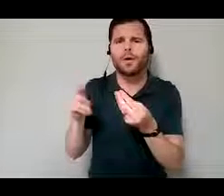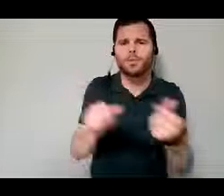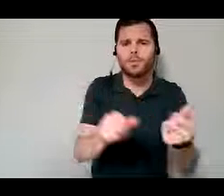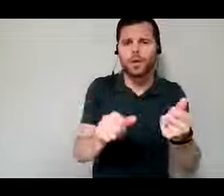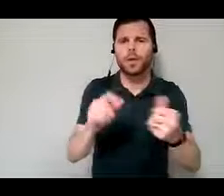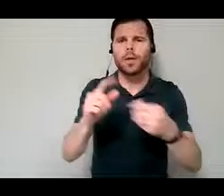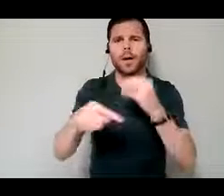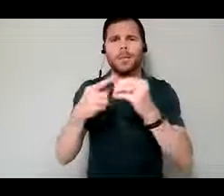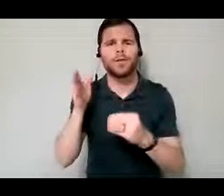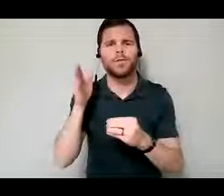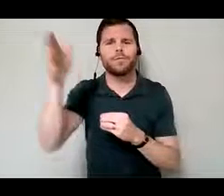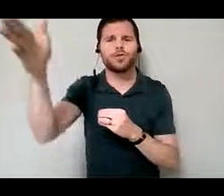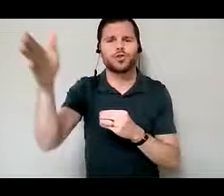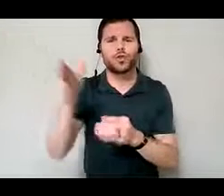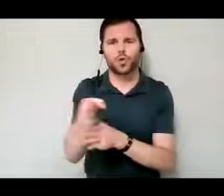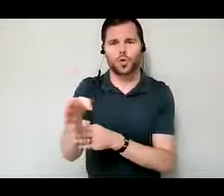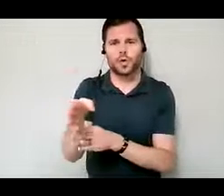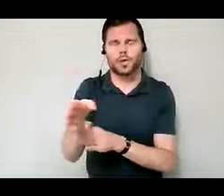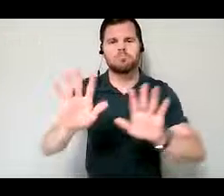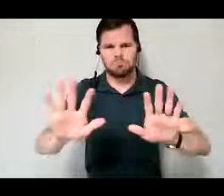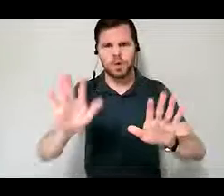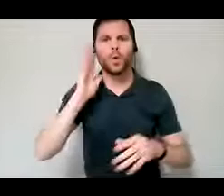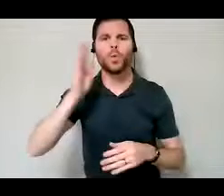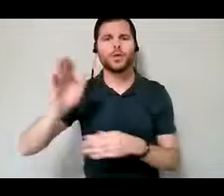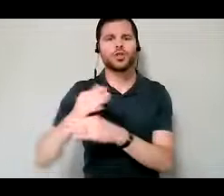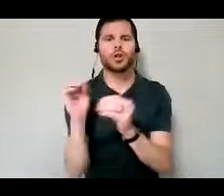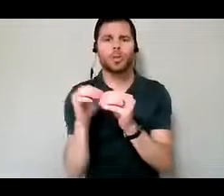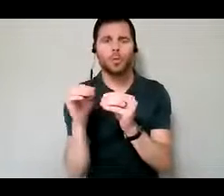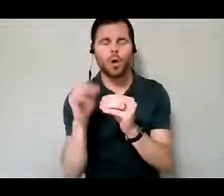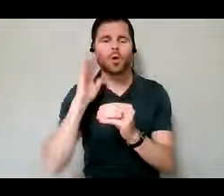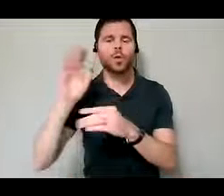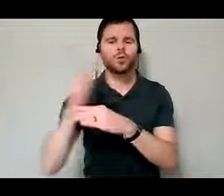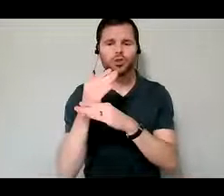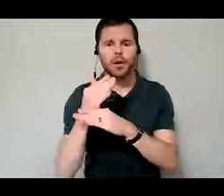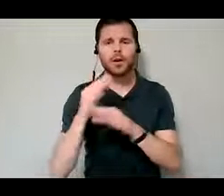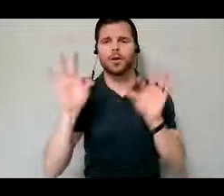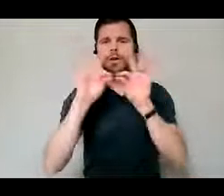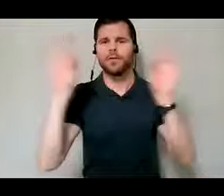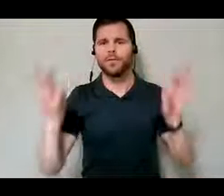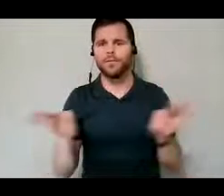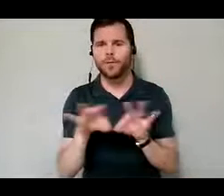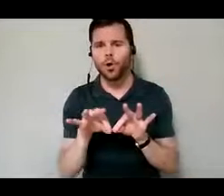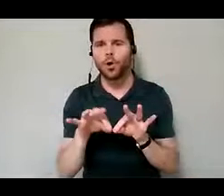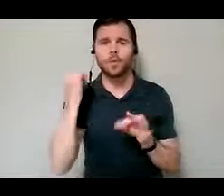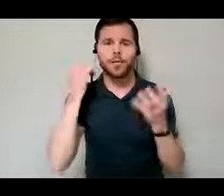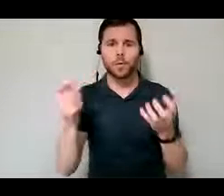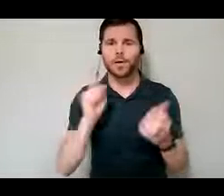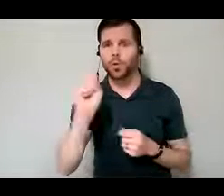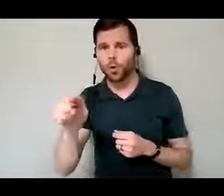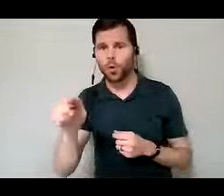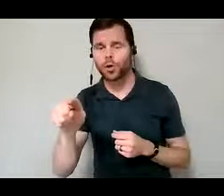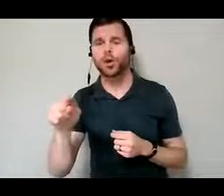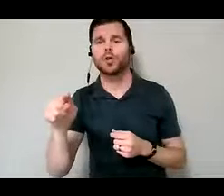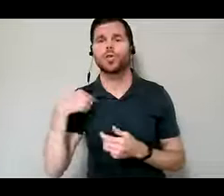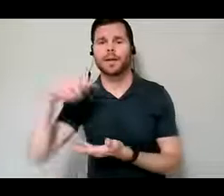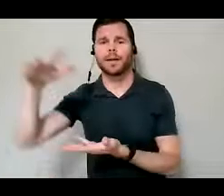future. So we'll share more about that. We'll share out, a form for ordering, and then we'll get those ordered so that you have